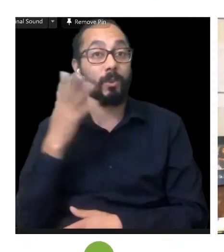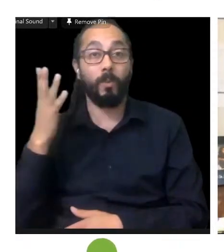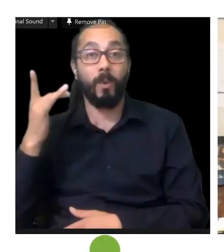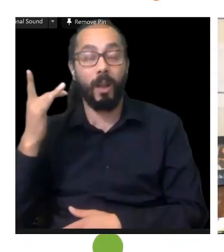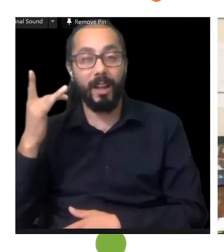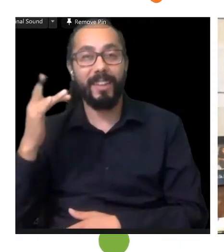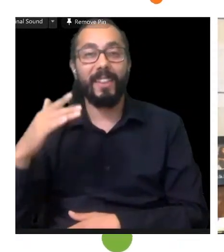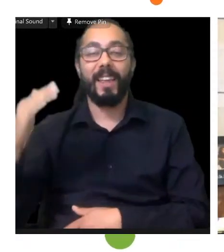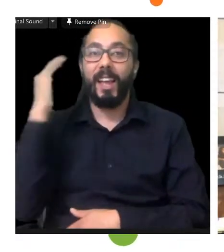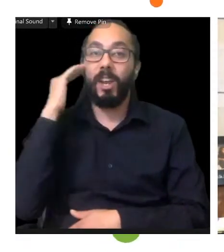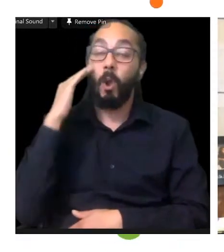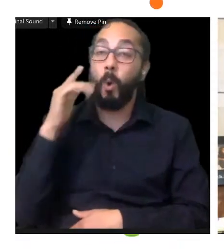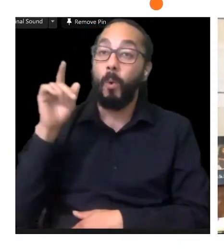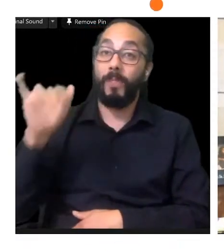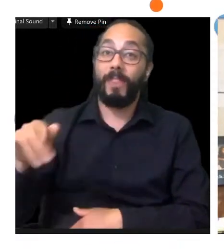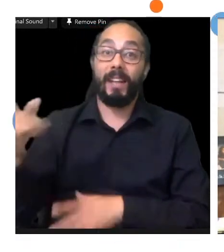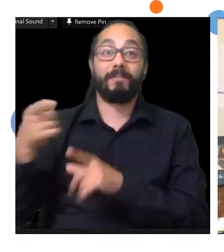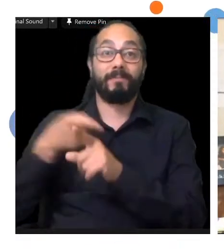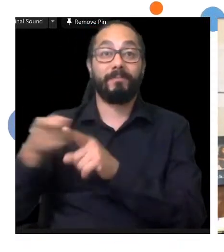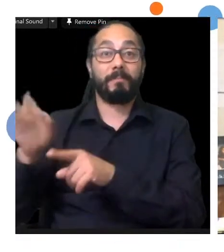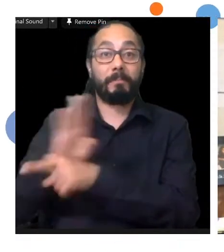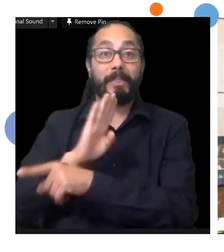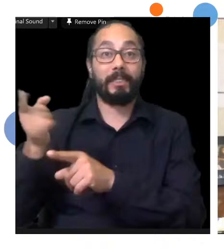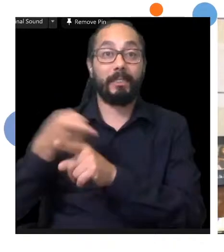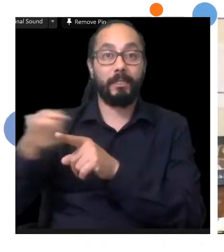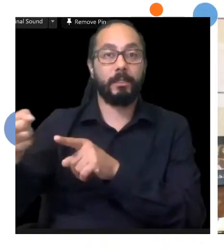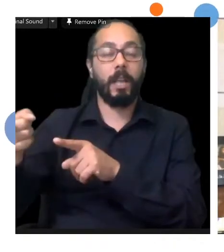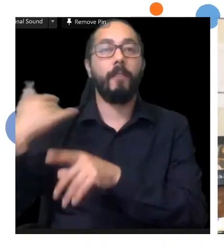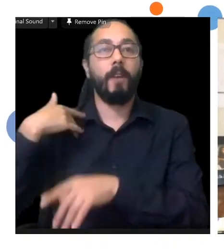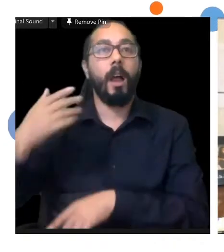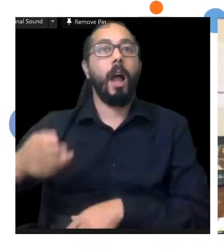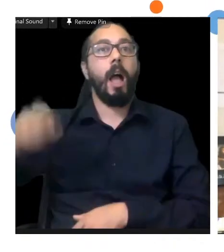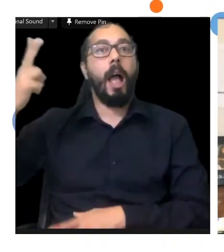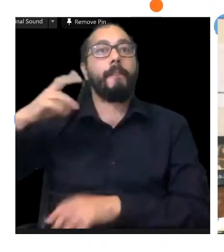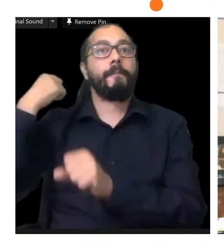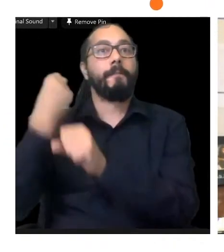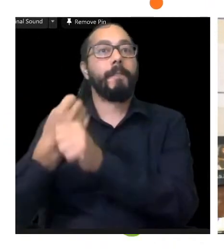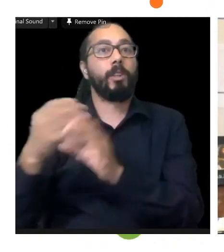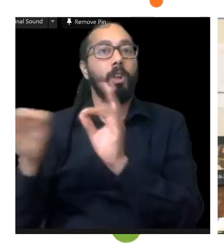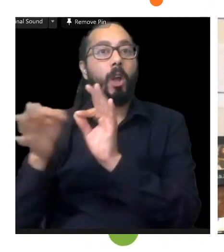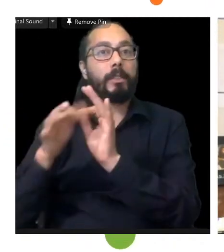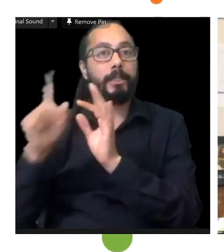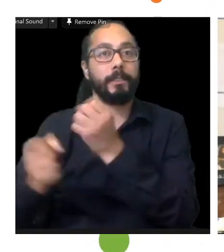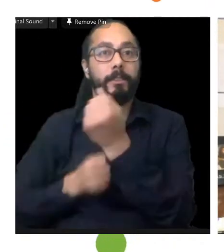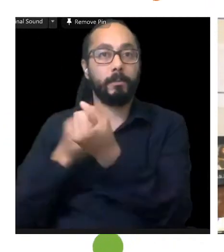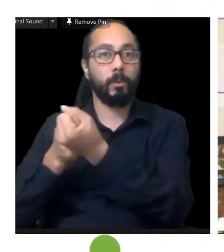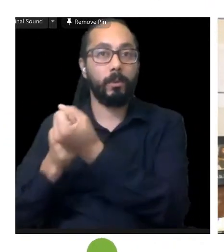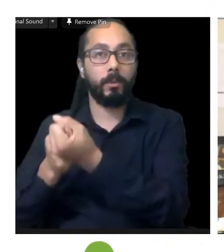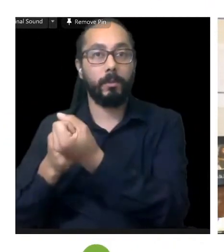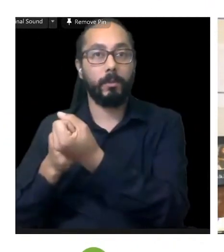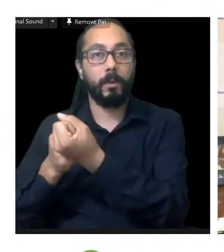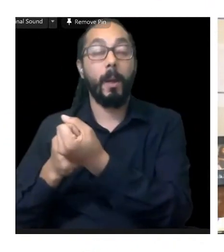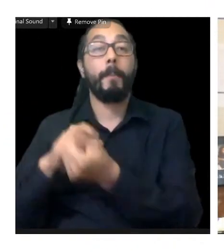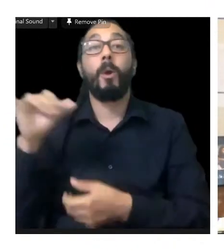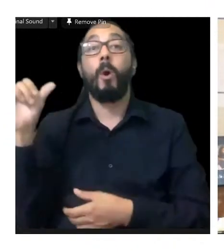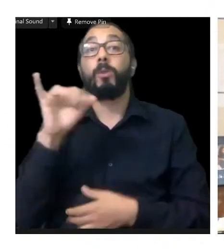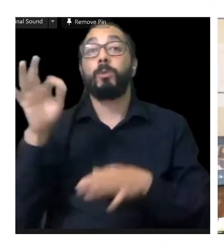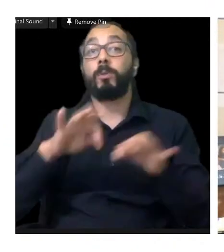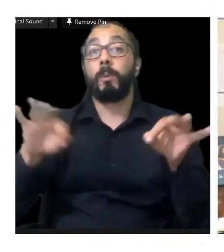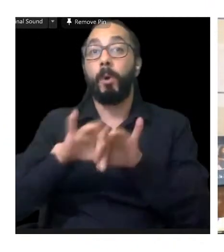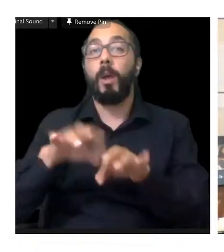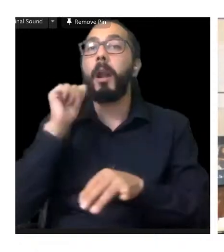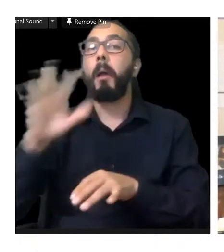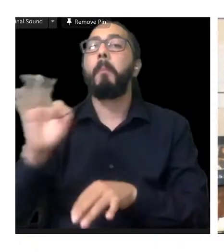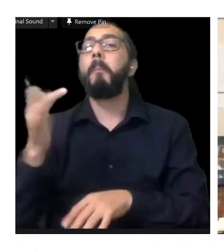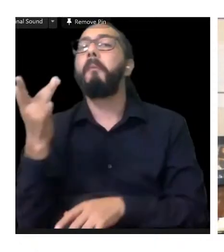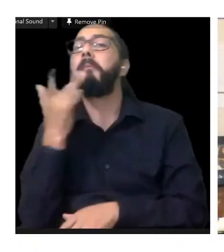with high fixed costs that needs support. But more importantly, they've decided that they're not going to pick winners and losers. They're not going to say,